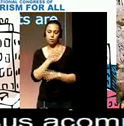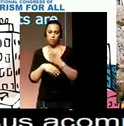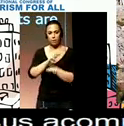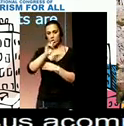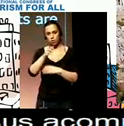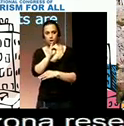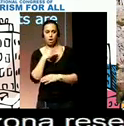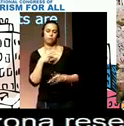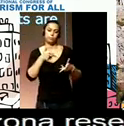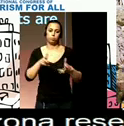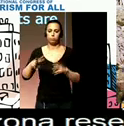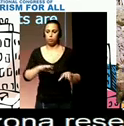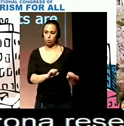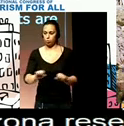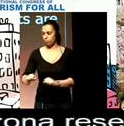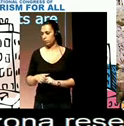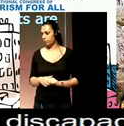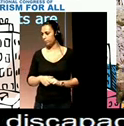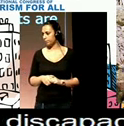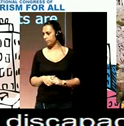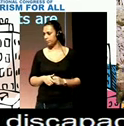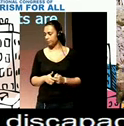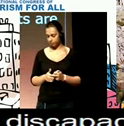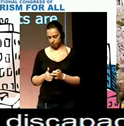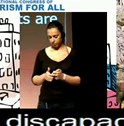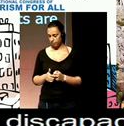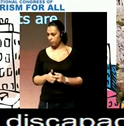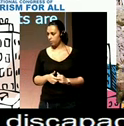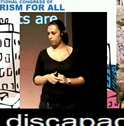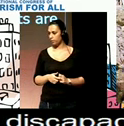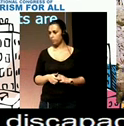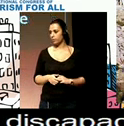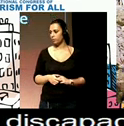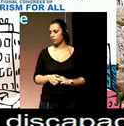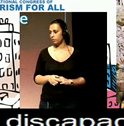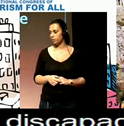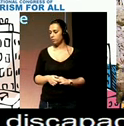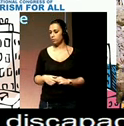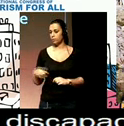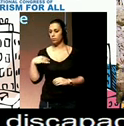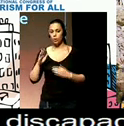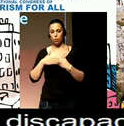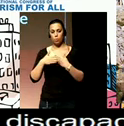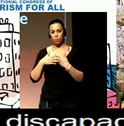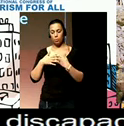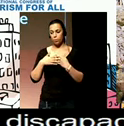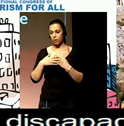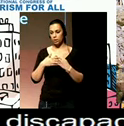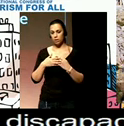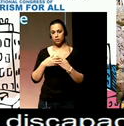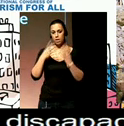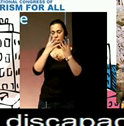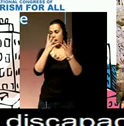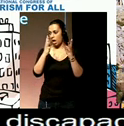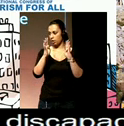For decades, the Acropolis, the symbol of Greek civilization and the UNESCO World Heritage Site, was